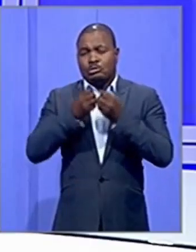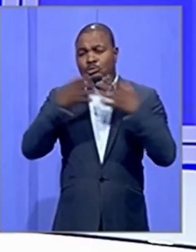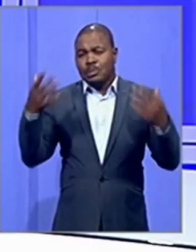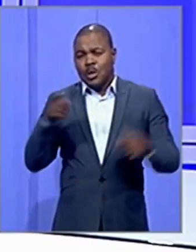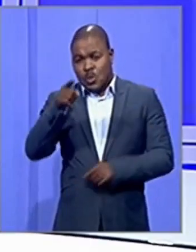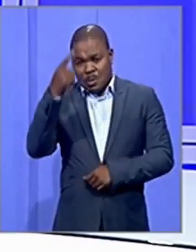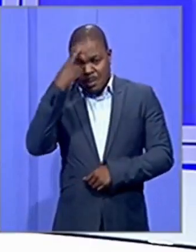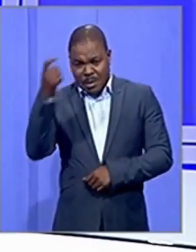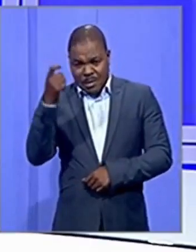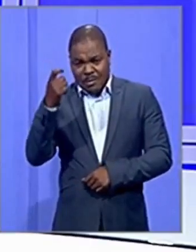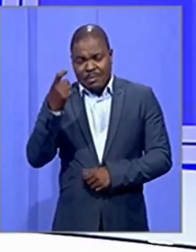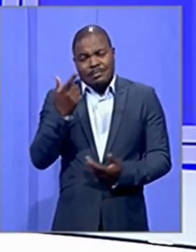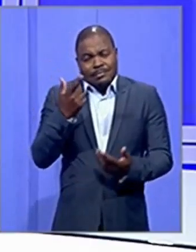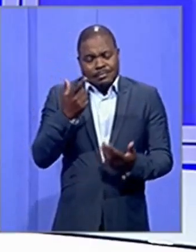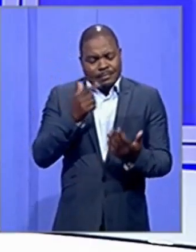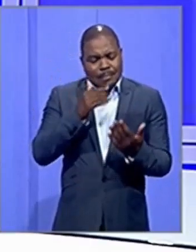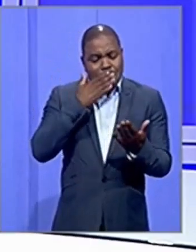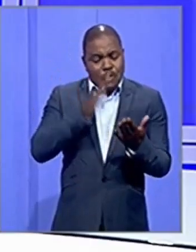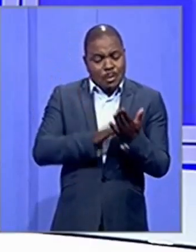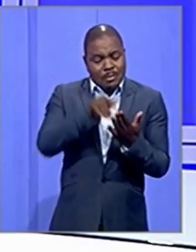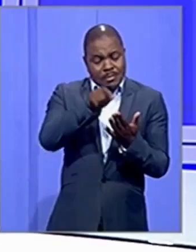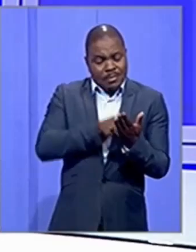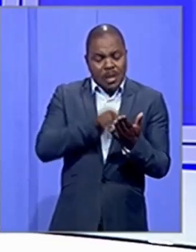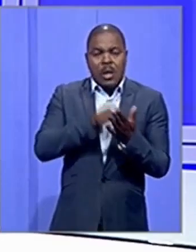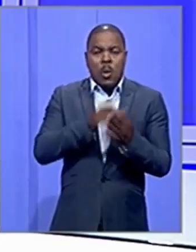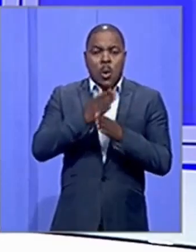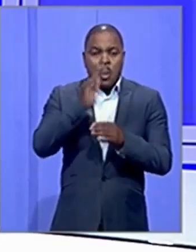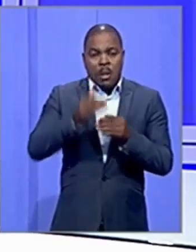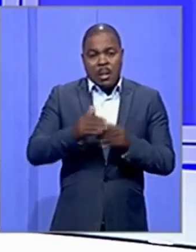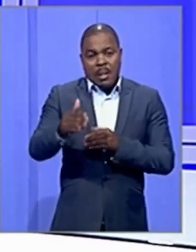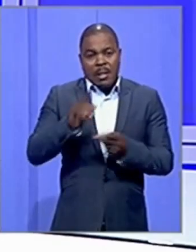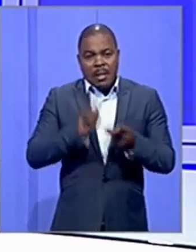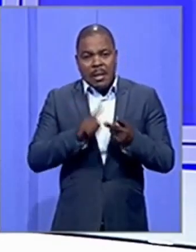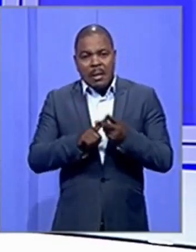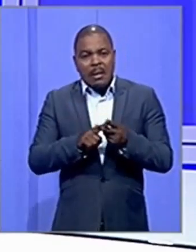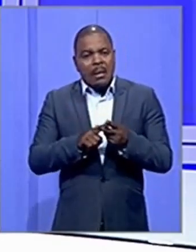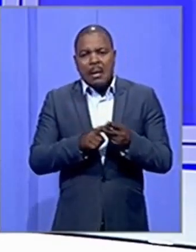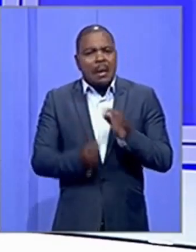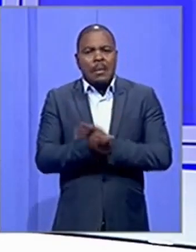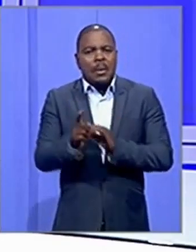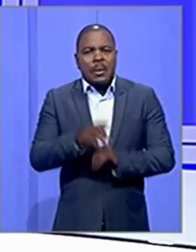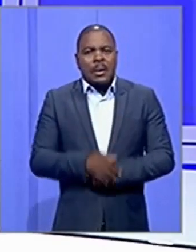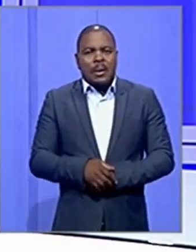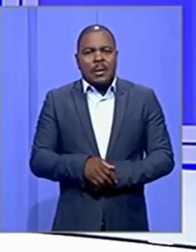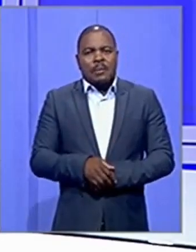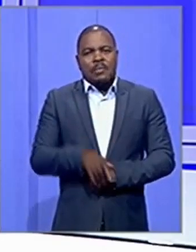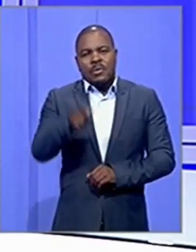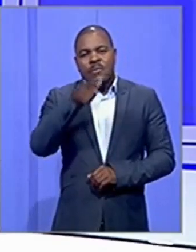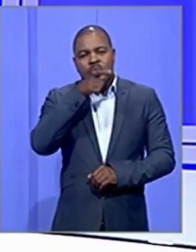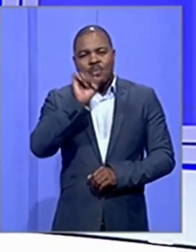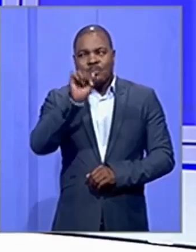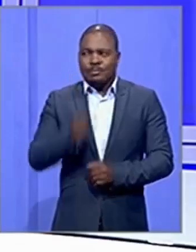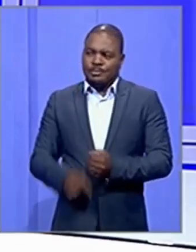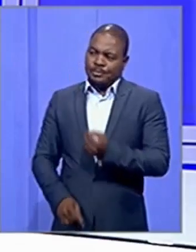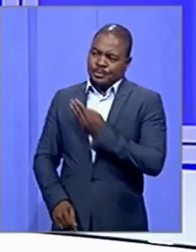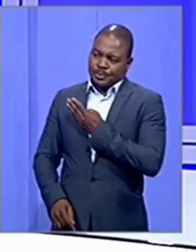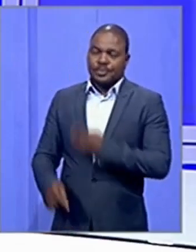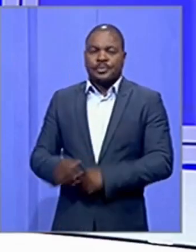o dumelang hore o ne o tshepa hore e tla sebetsa mme ho le a etsela eng tshepisong eo maikutlo a kena a latela